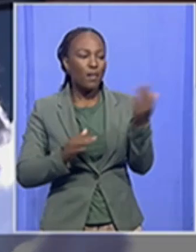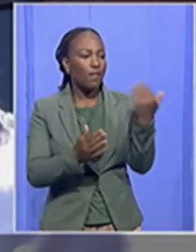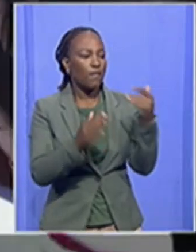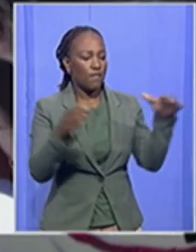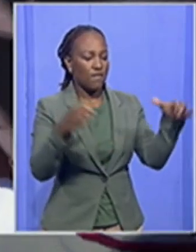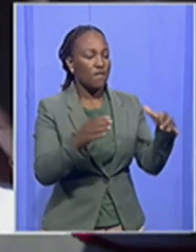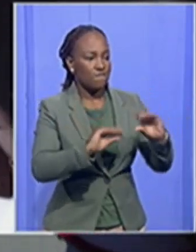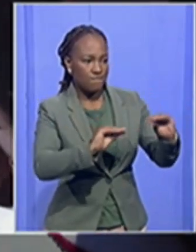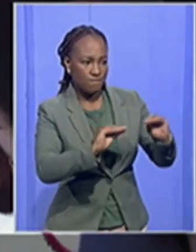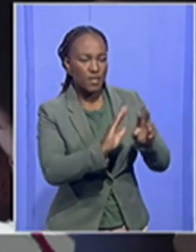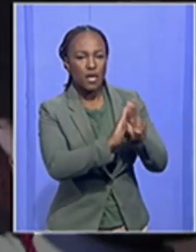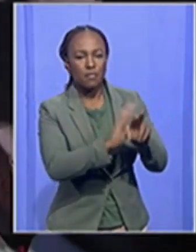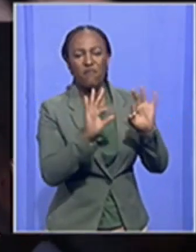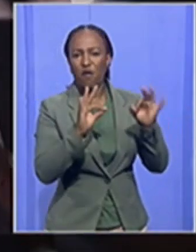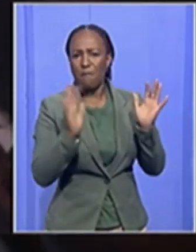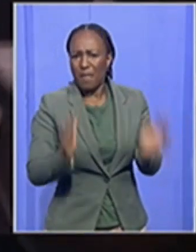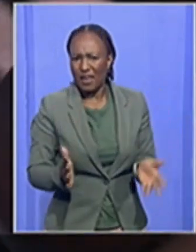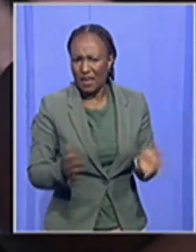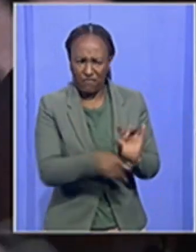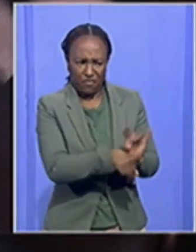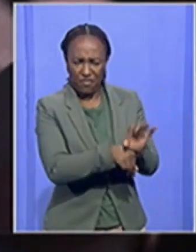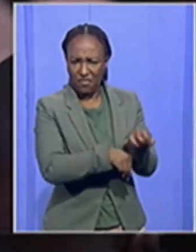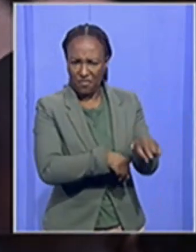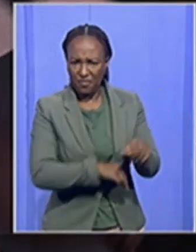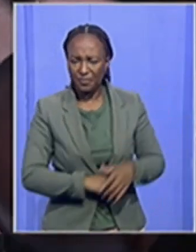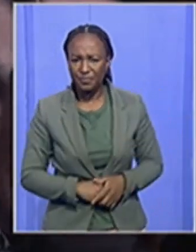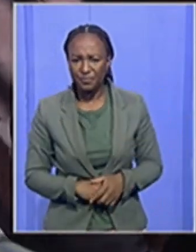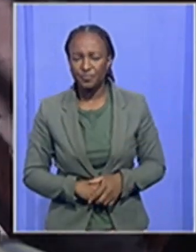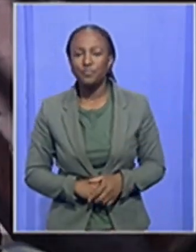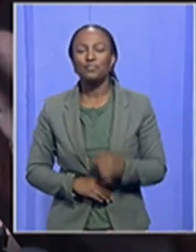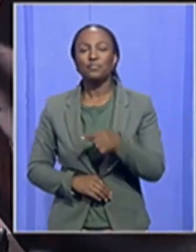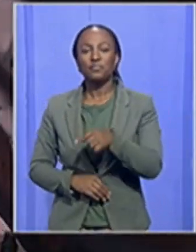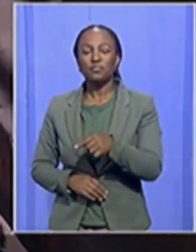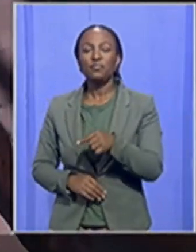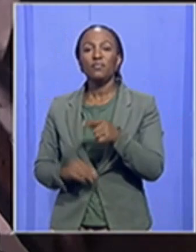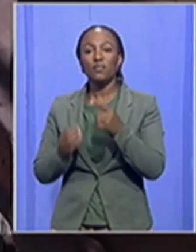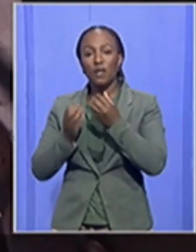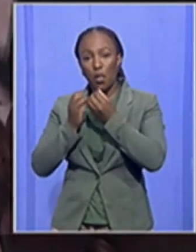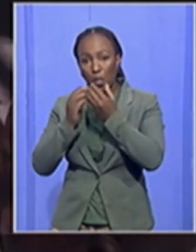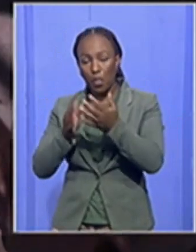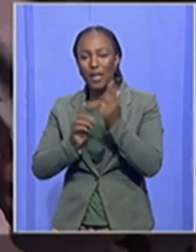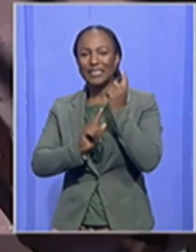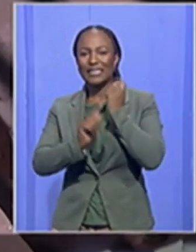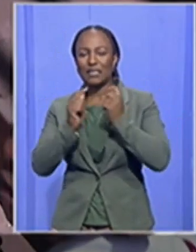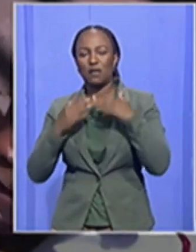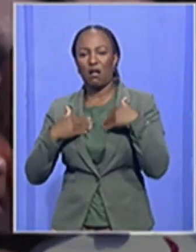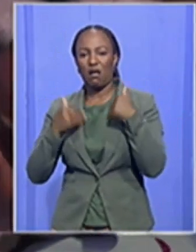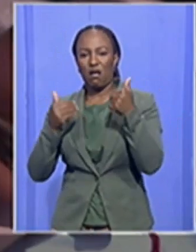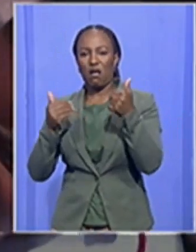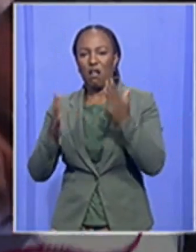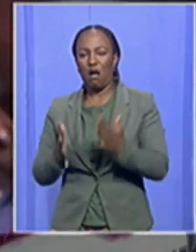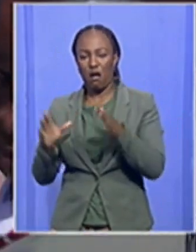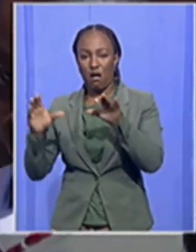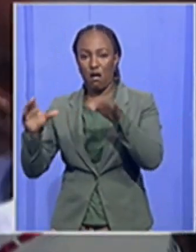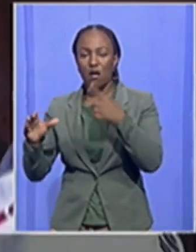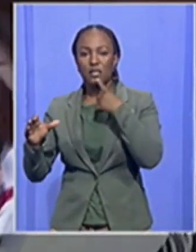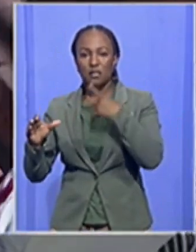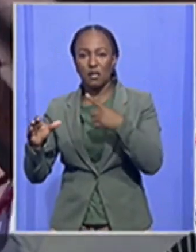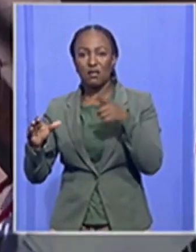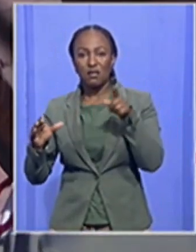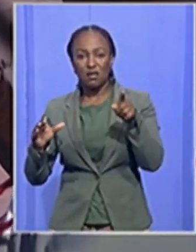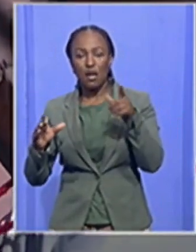province. Dingaka tsa setso di ikuetse gape gore ditopo tsa bona di romelwe kwa lefapheng la bosetšhaba la